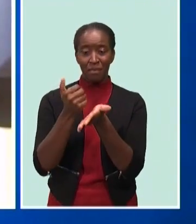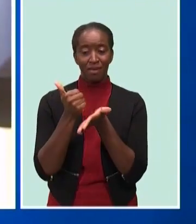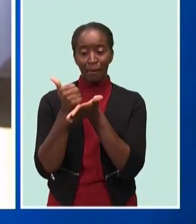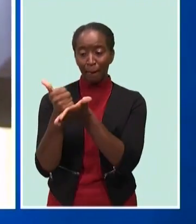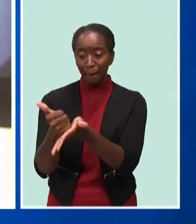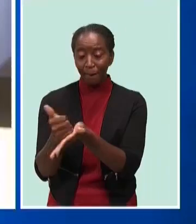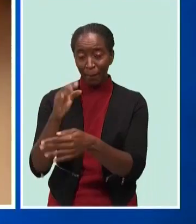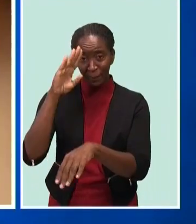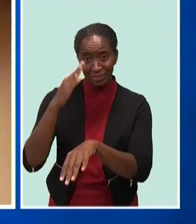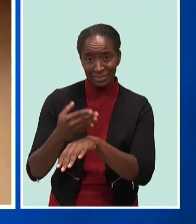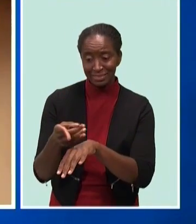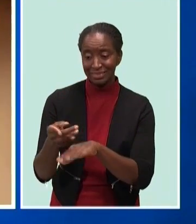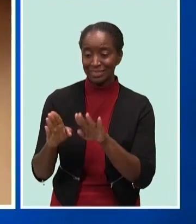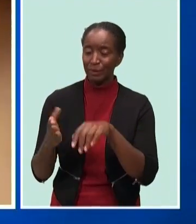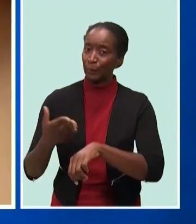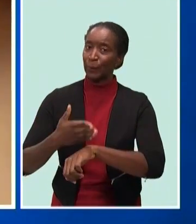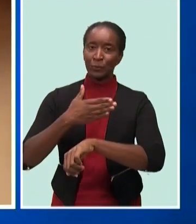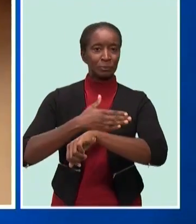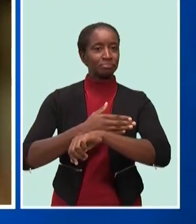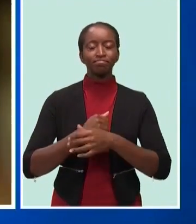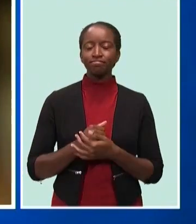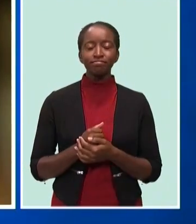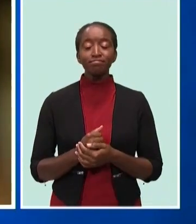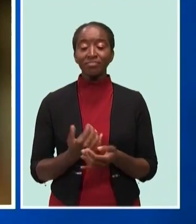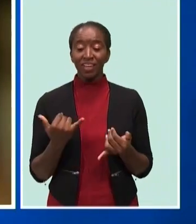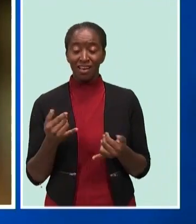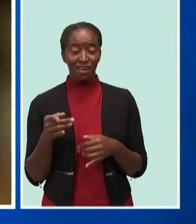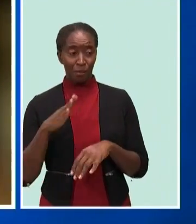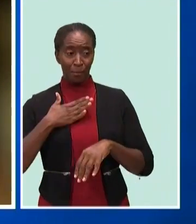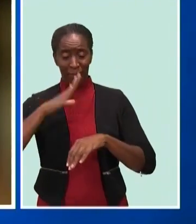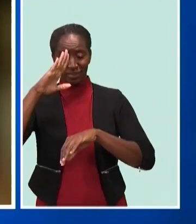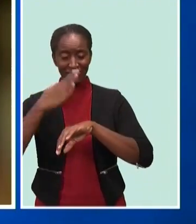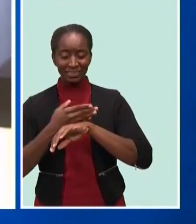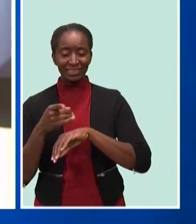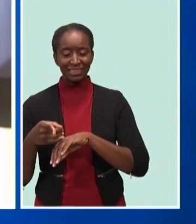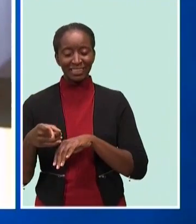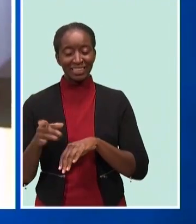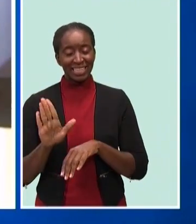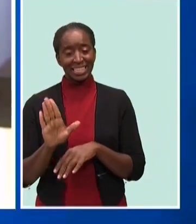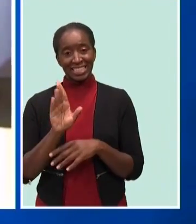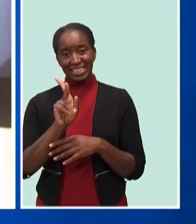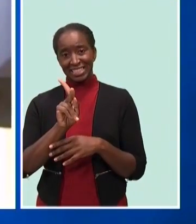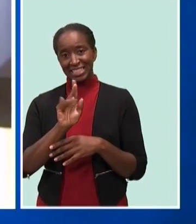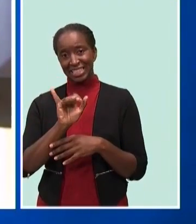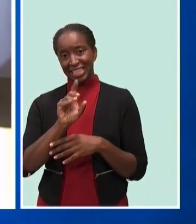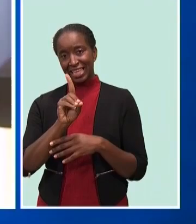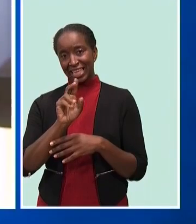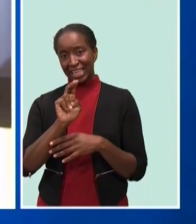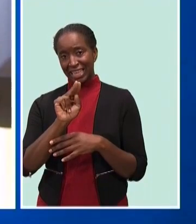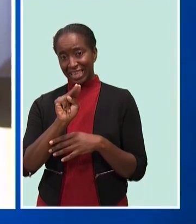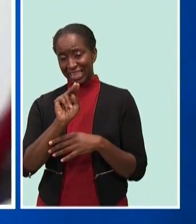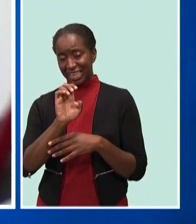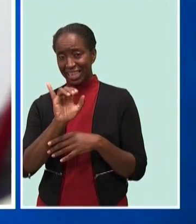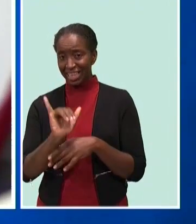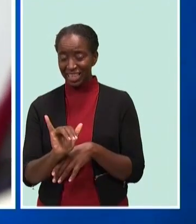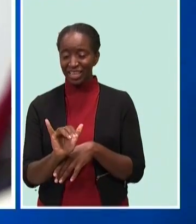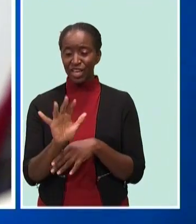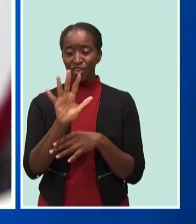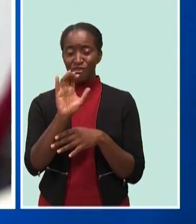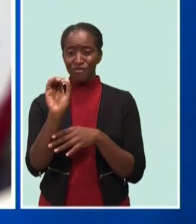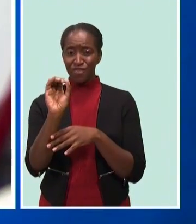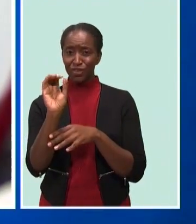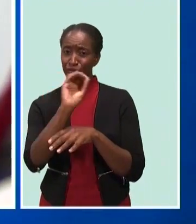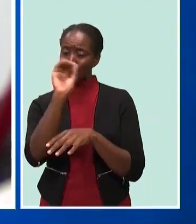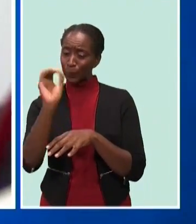less than 50% kidney function. When you get to around 30 and 20, that's when they start to talk about dialysis. In hopes of